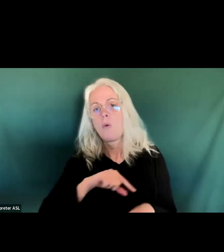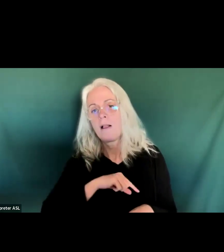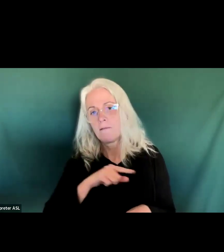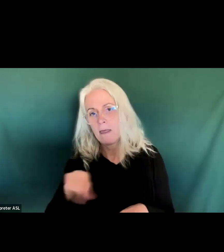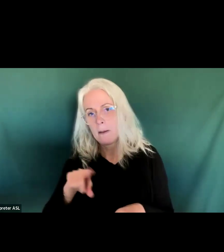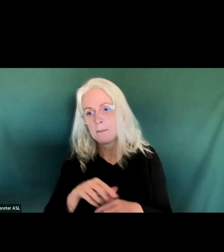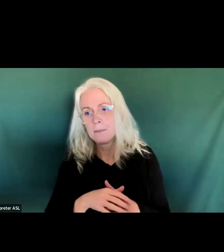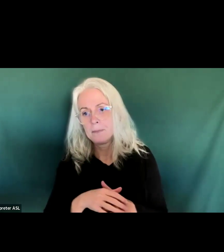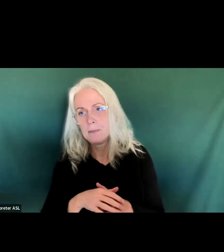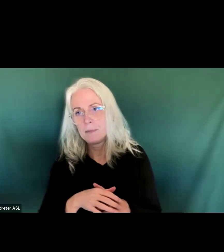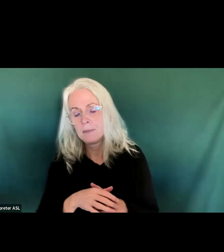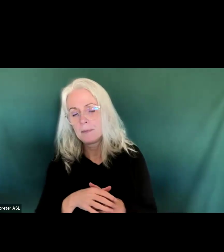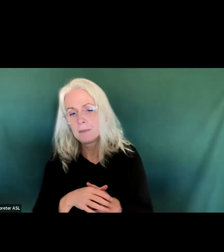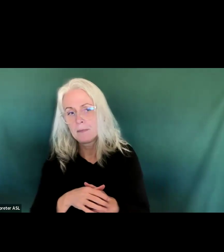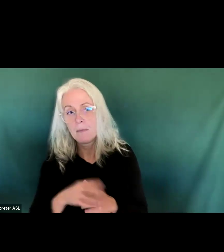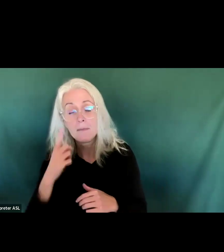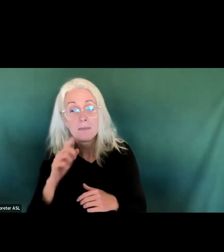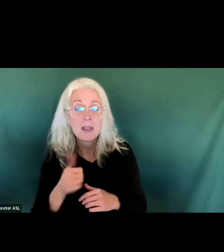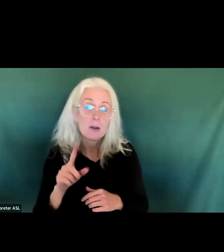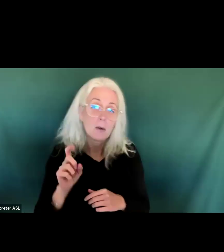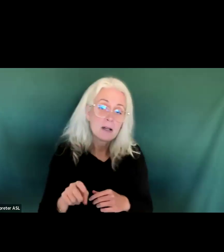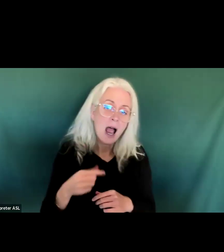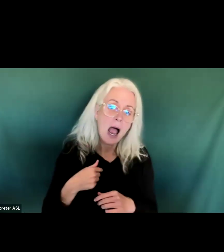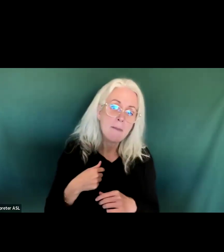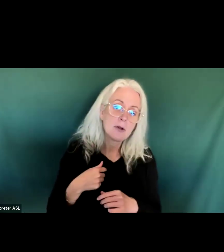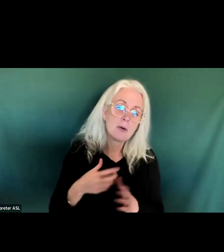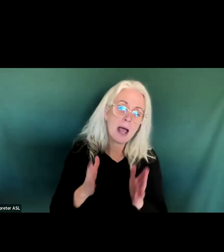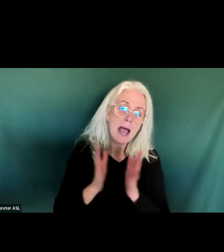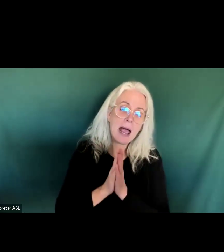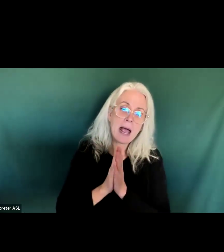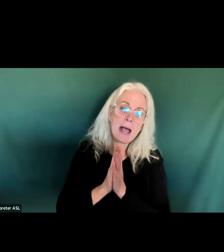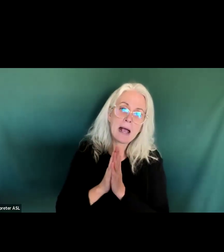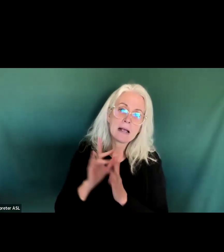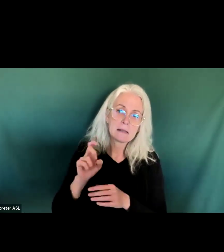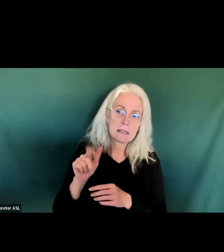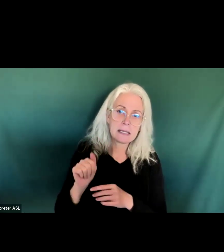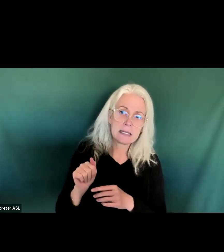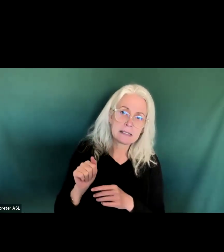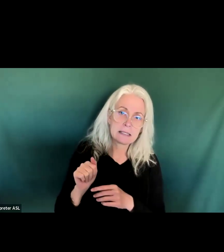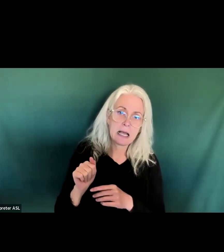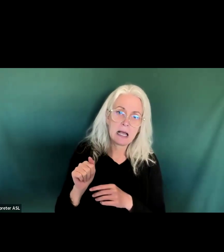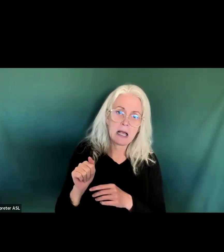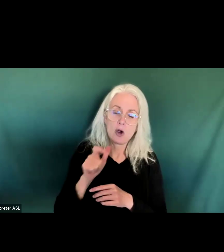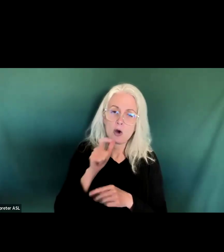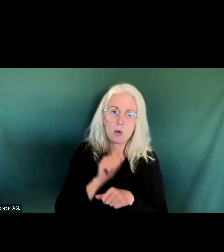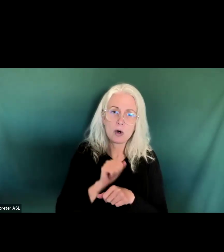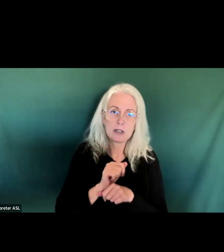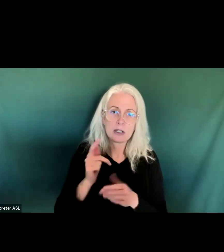them. For the other questions, I'm going to ask Lisa Anthony, who works in our